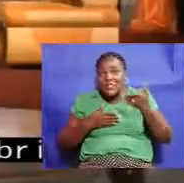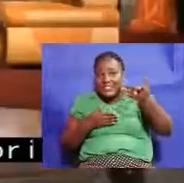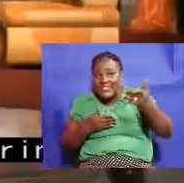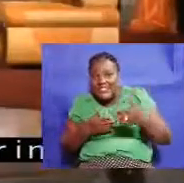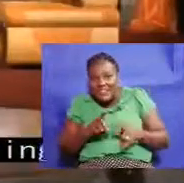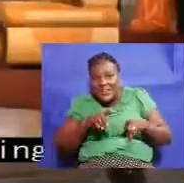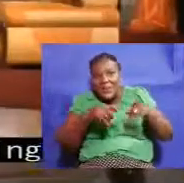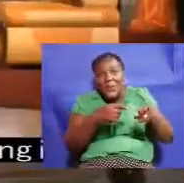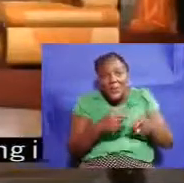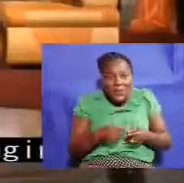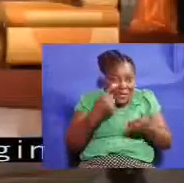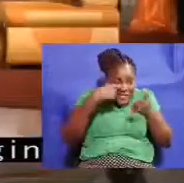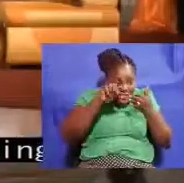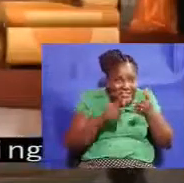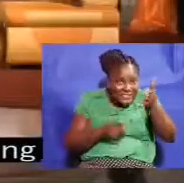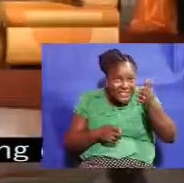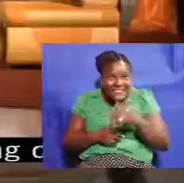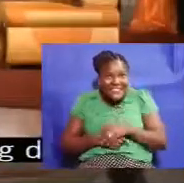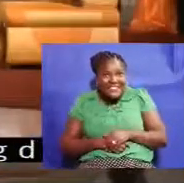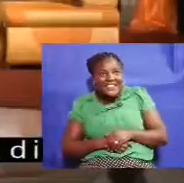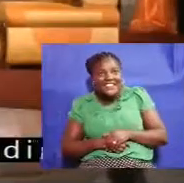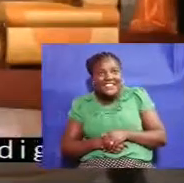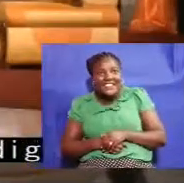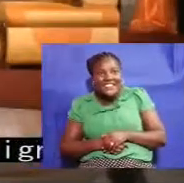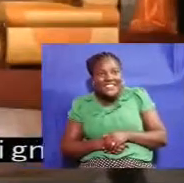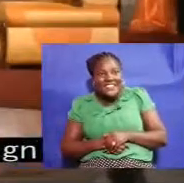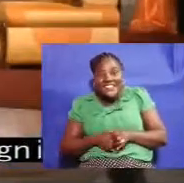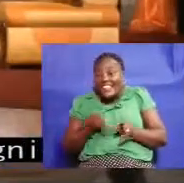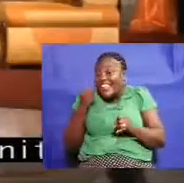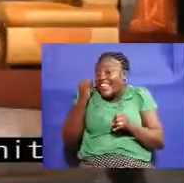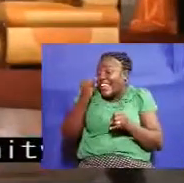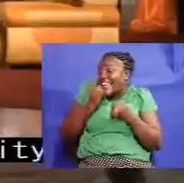He doesn't. I won't mind. Last time I checked.